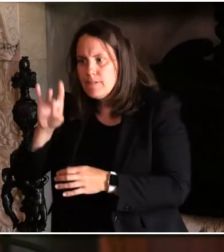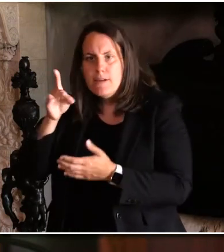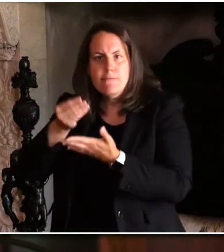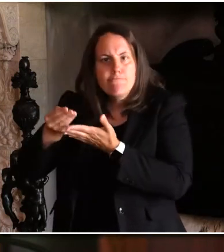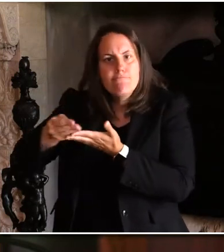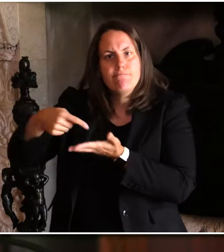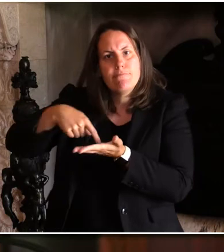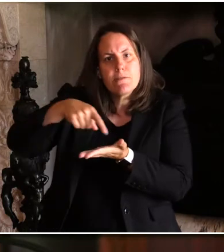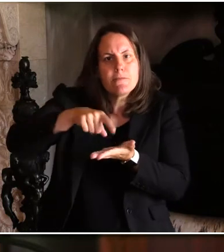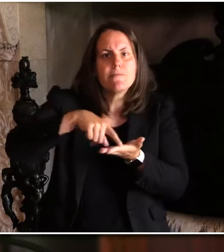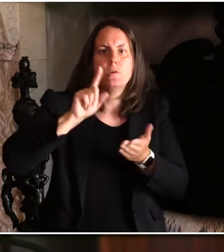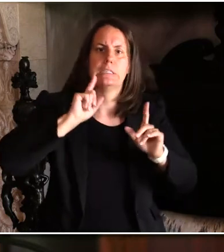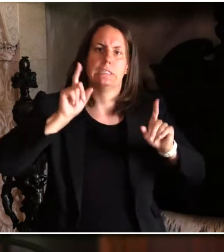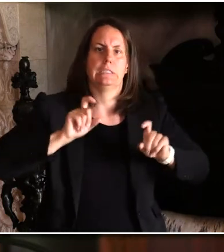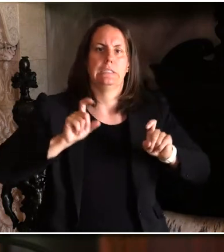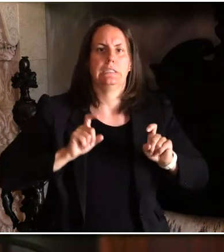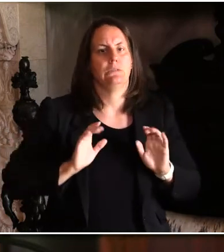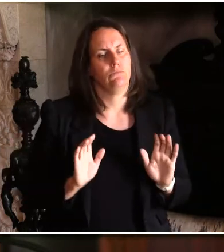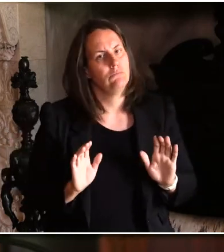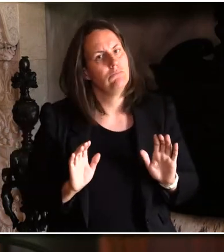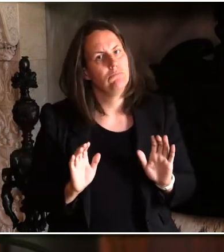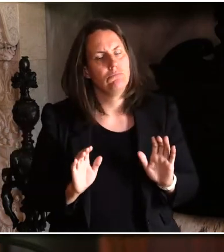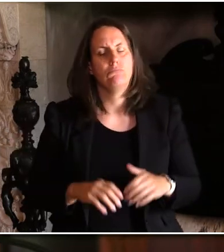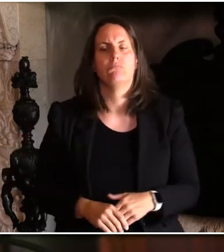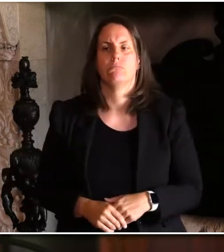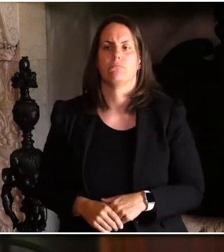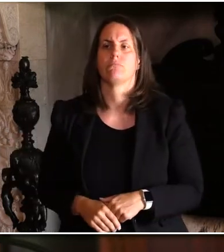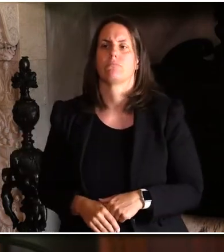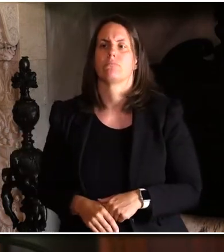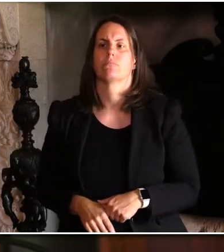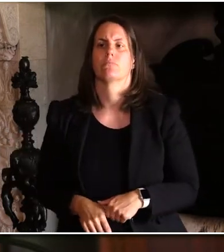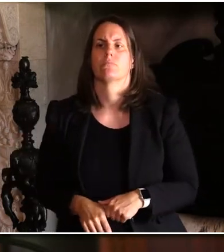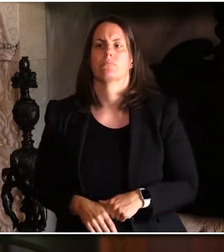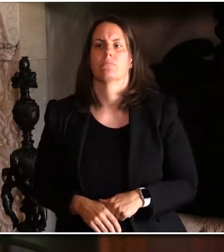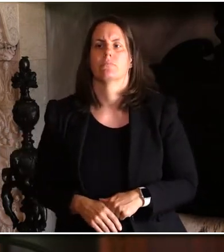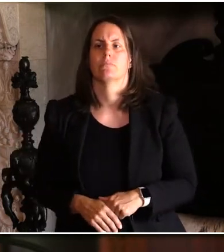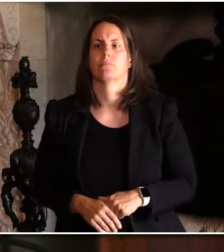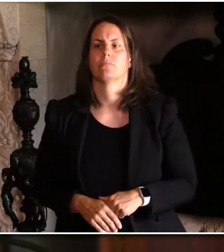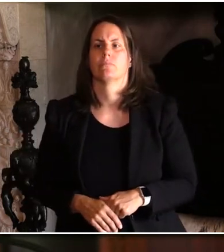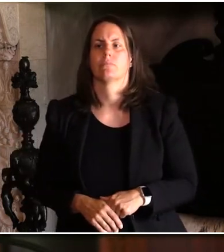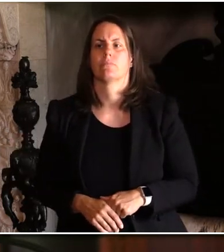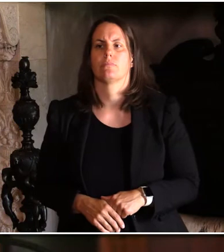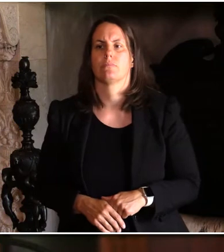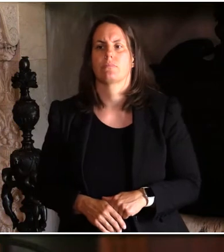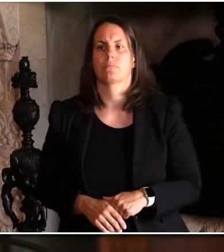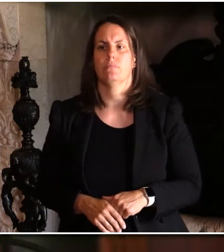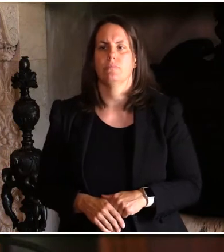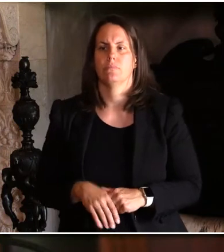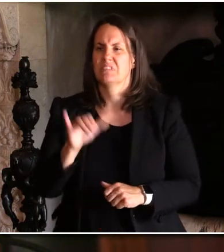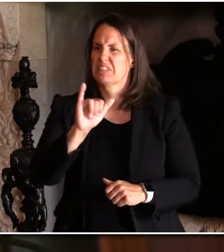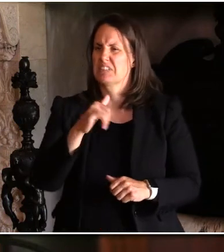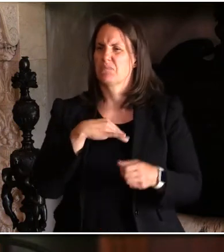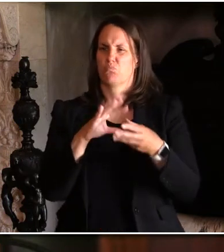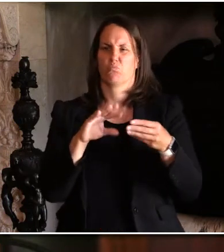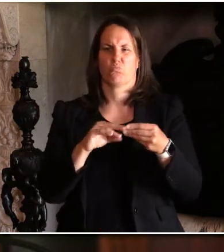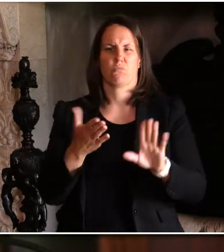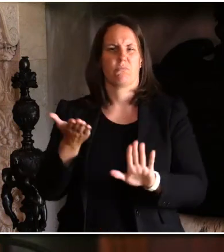the ground. But we, as I said on the front, Sean, we're working through details